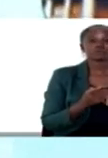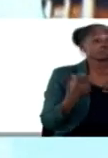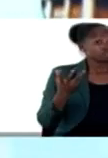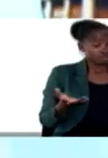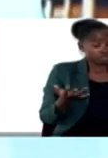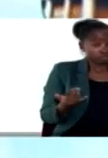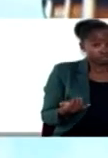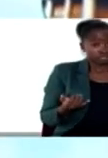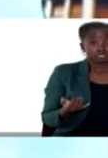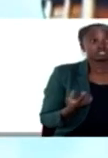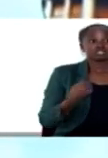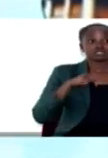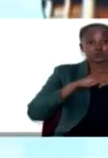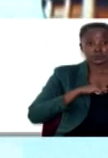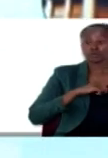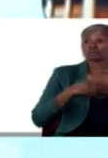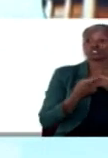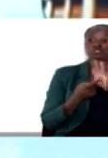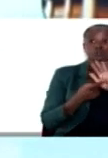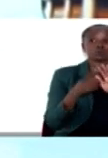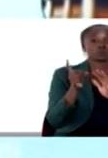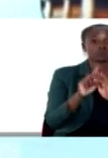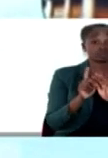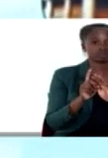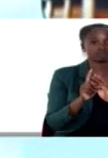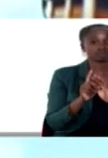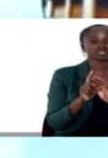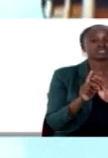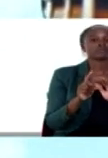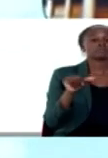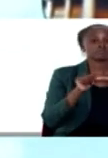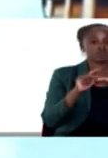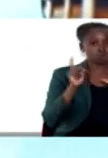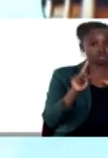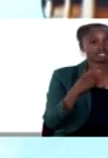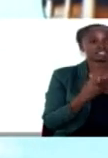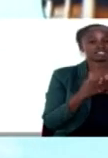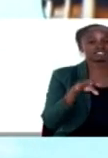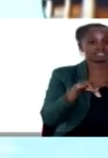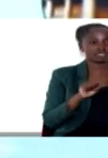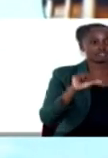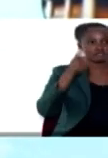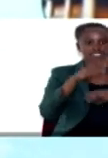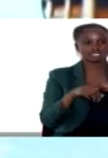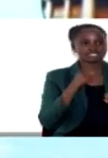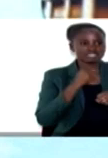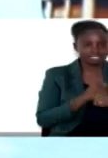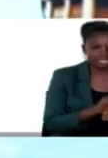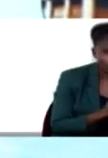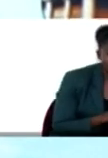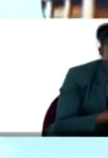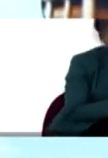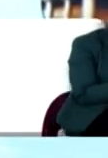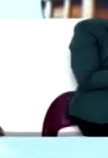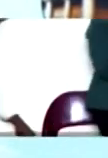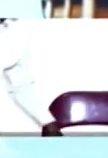today we outline specific measures we are taking in this first year of this decade